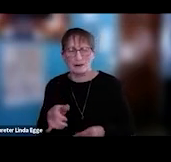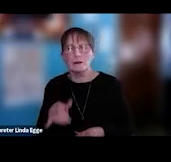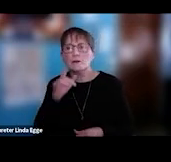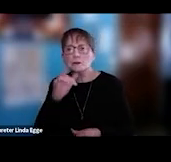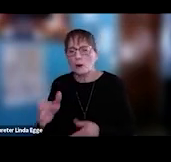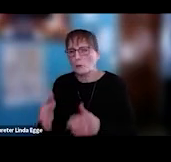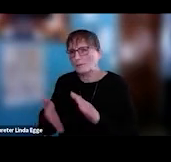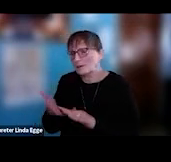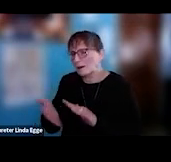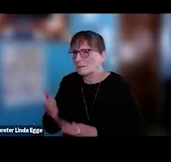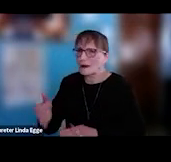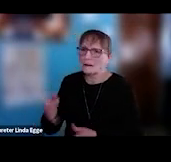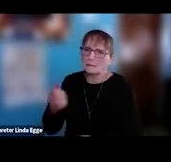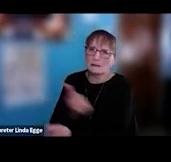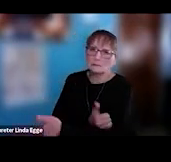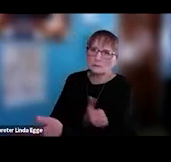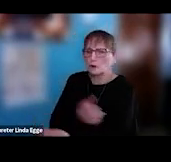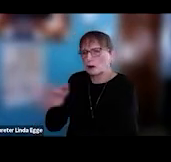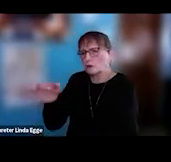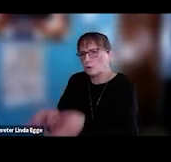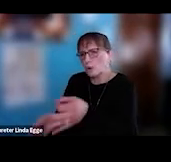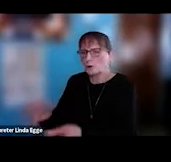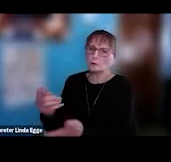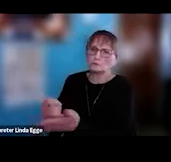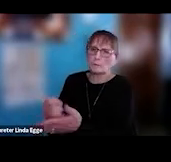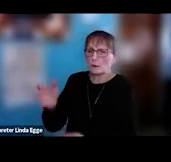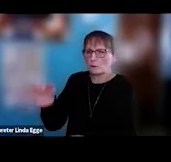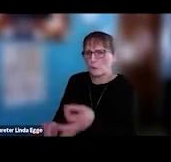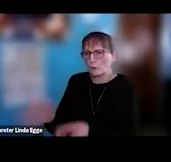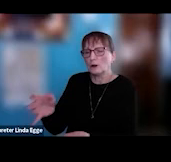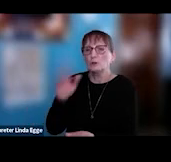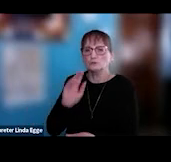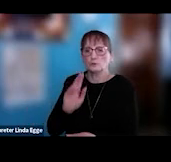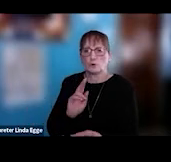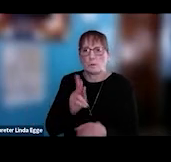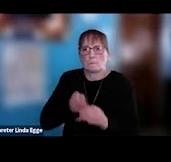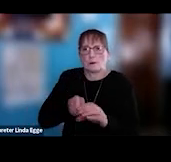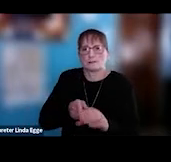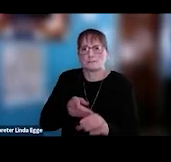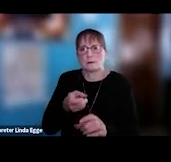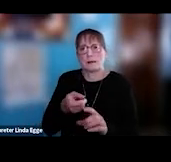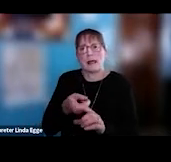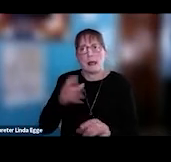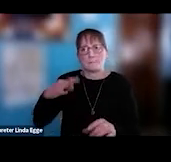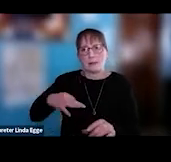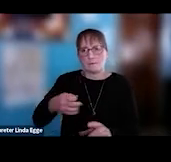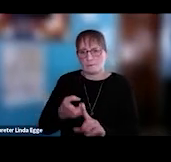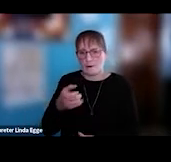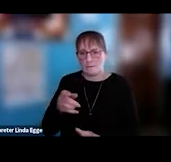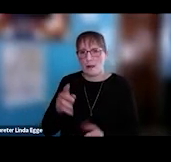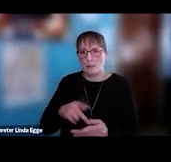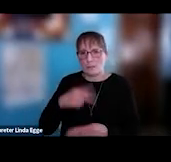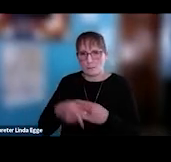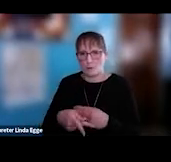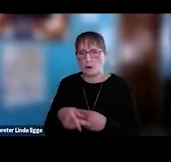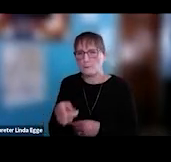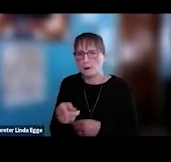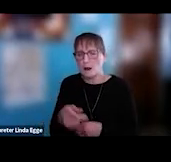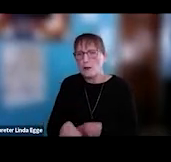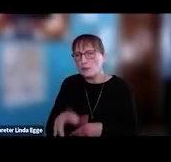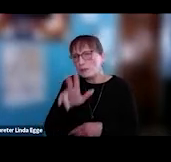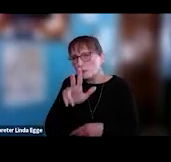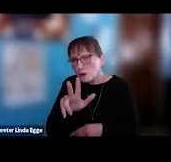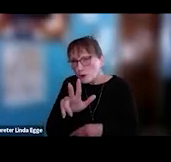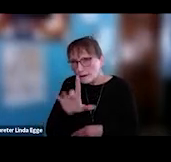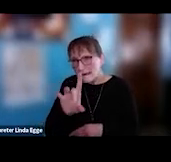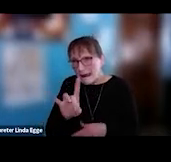drug court or a treatment court to participate and benefit from this program. There are over